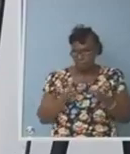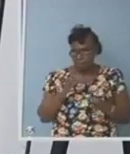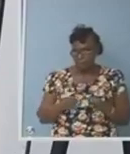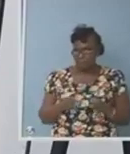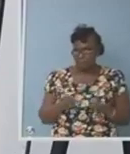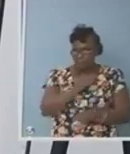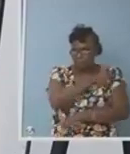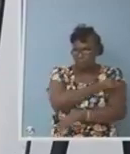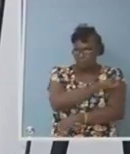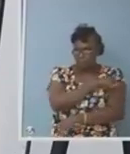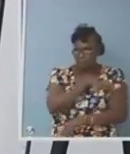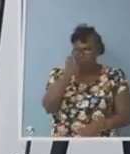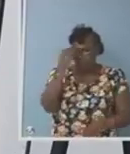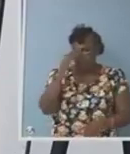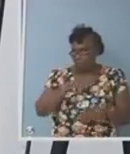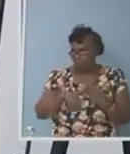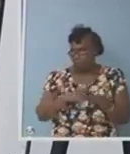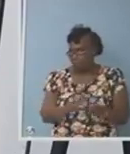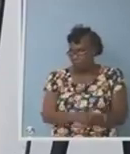were aware of.